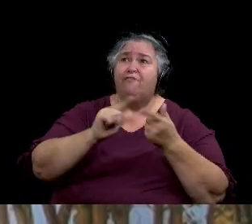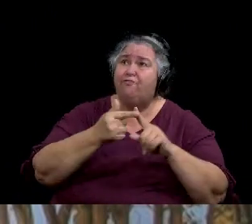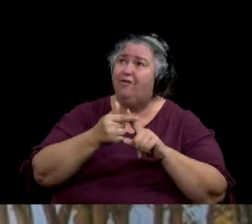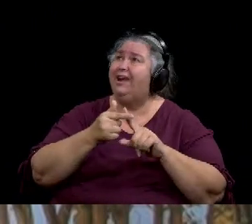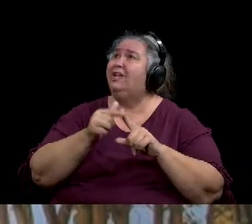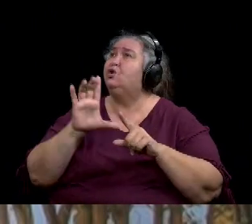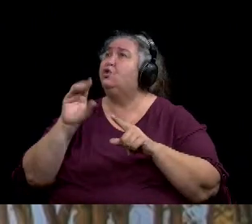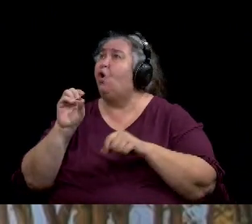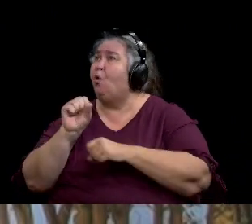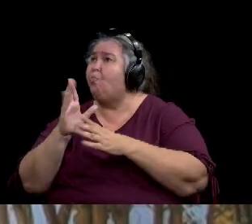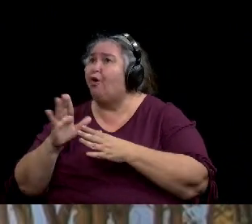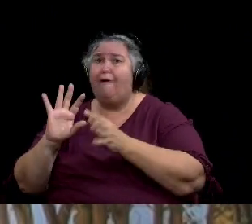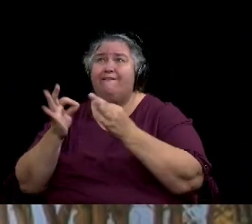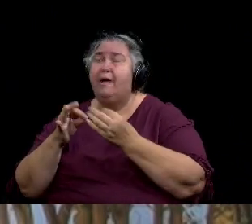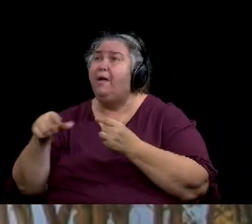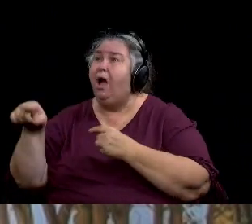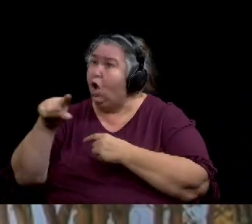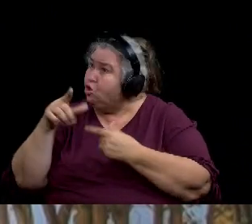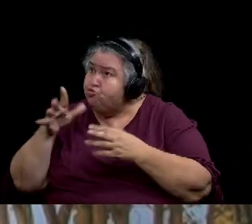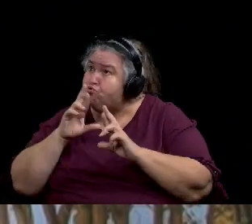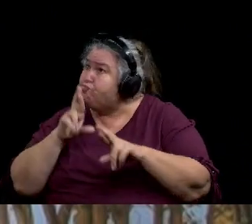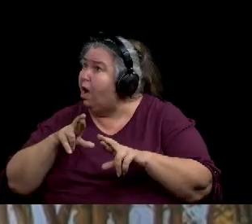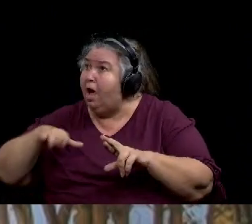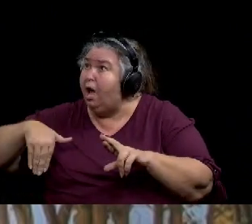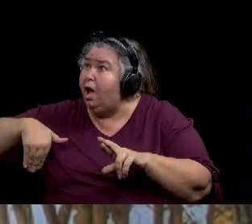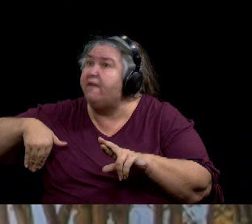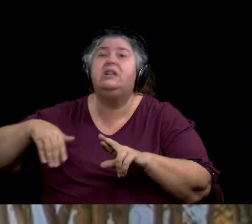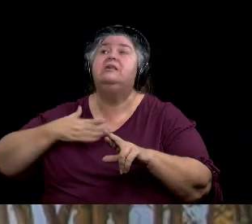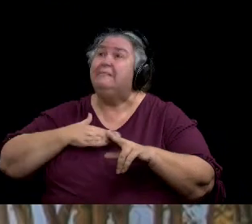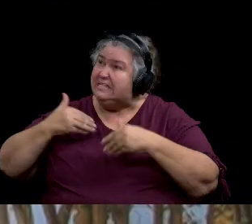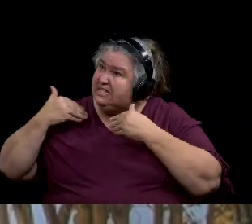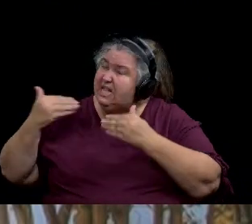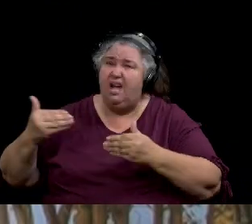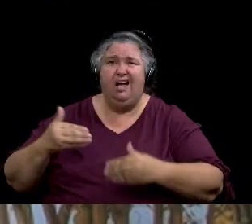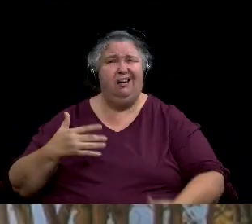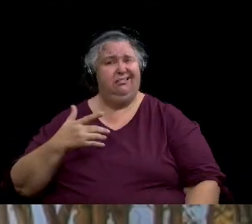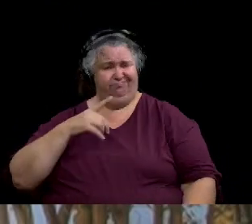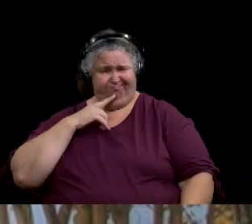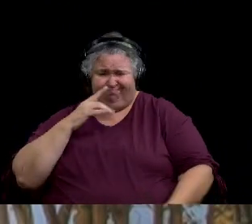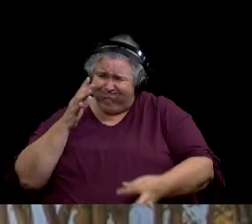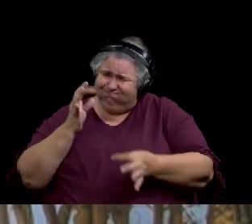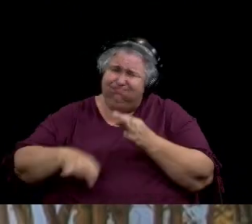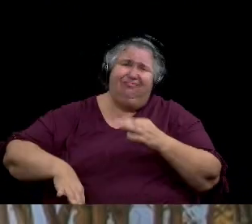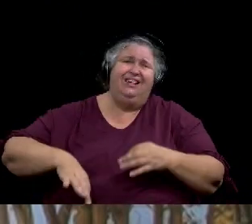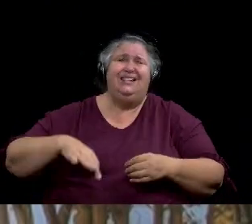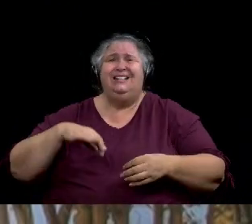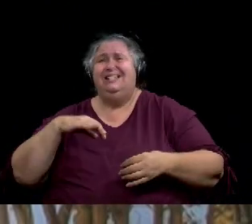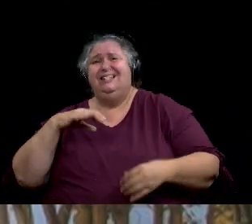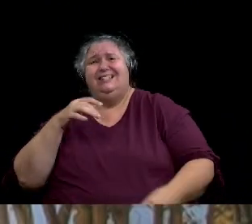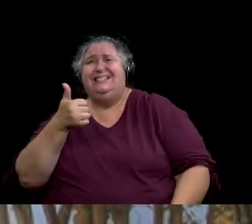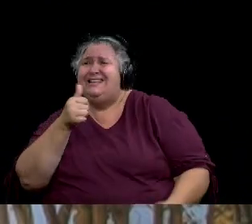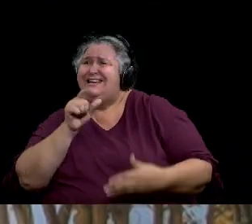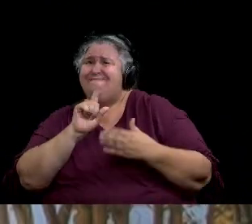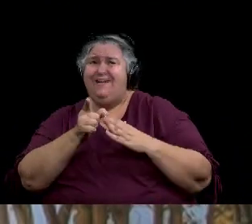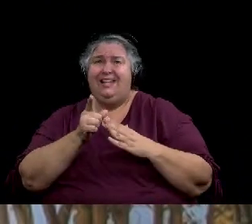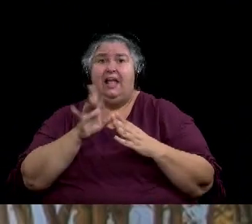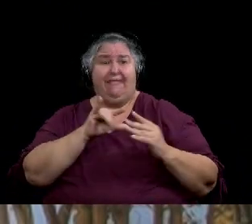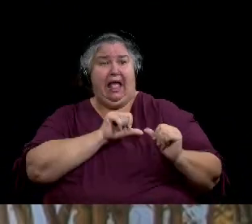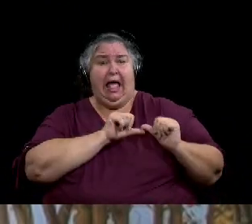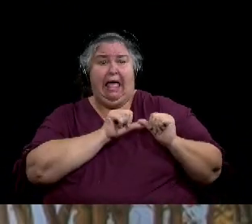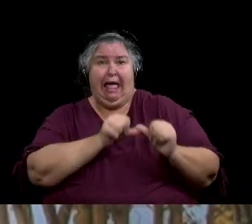not responded to respond today. It literally takes no more than 10 minutes, and the results will last for the next 10